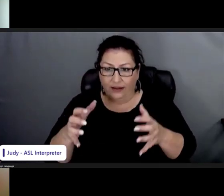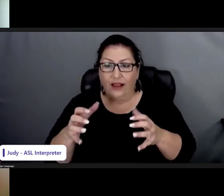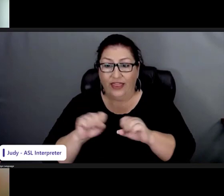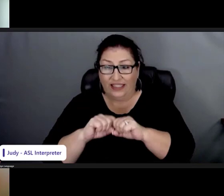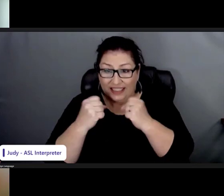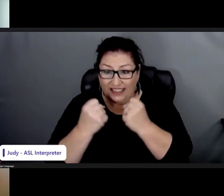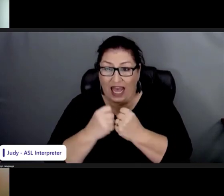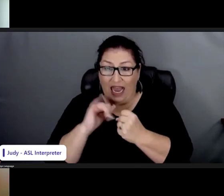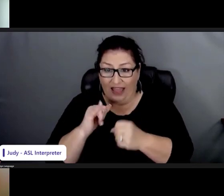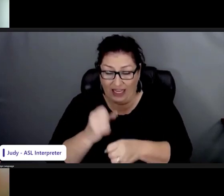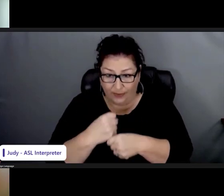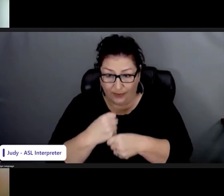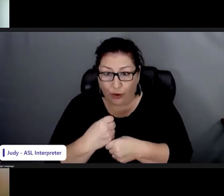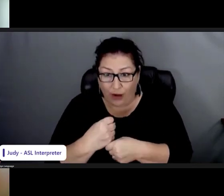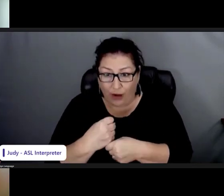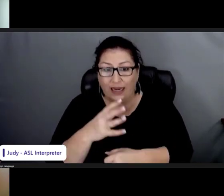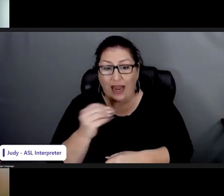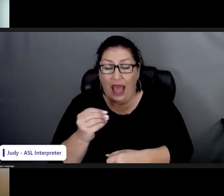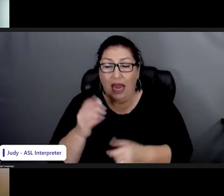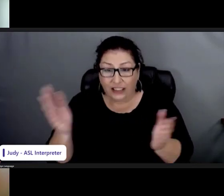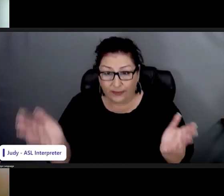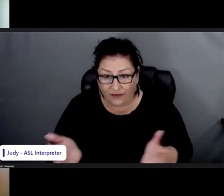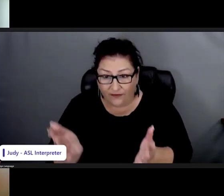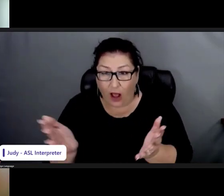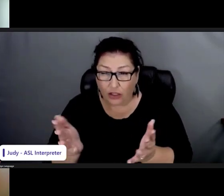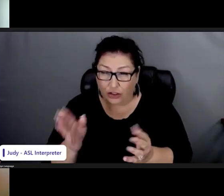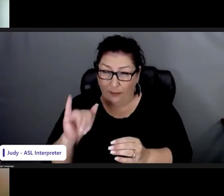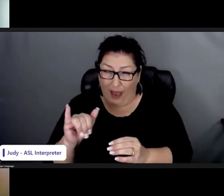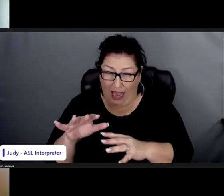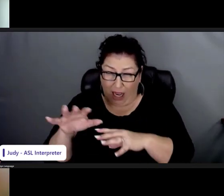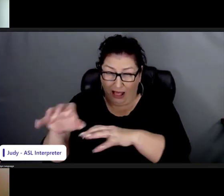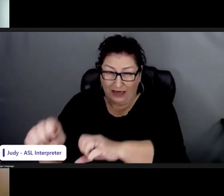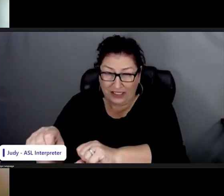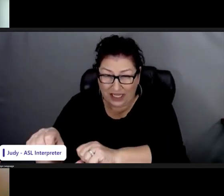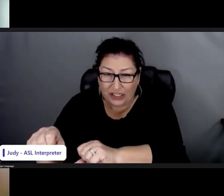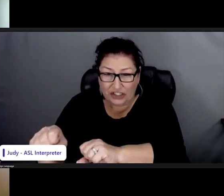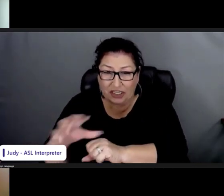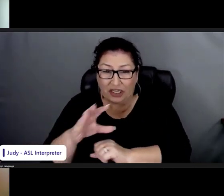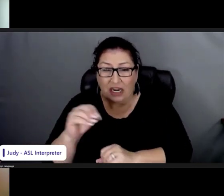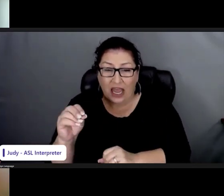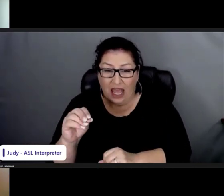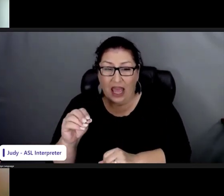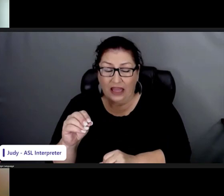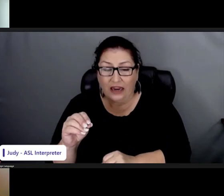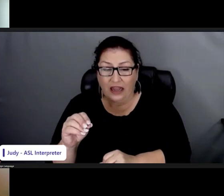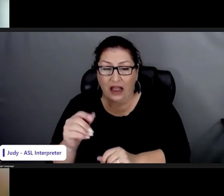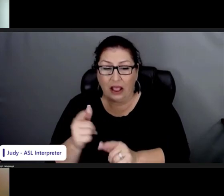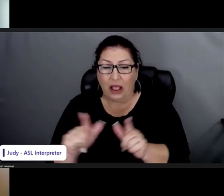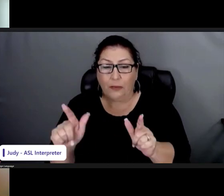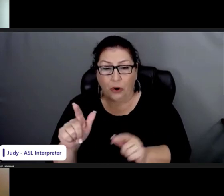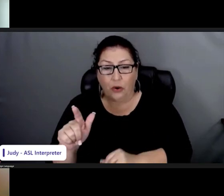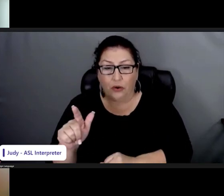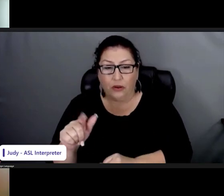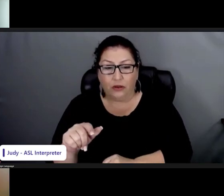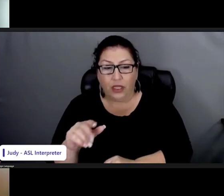been created and that has been fostered by colonization and neoliberal ideologies. Thank you.